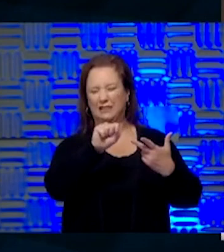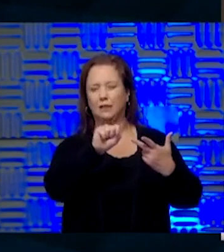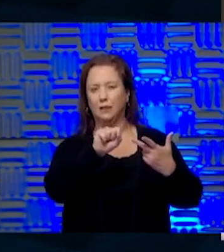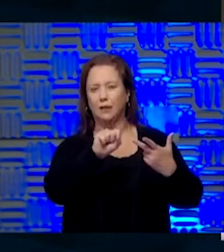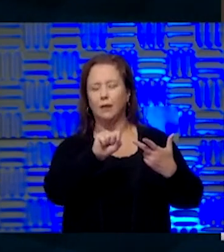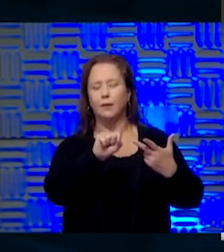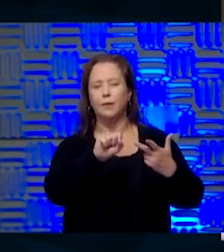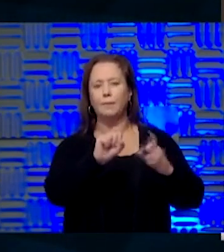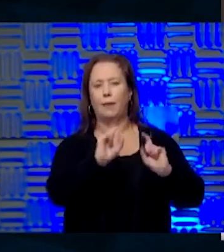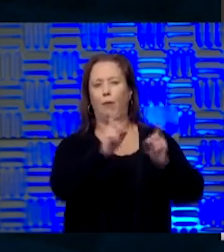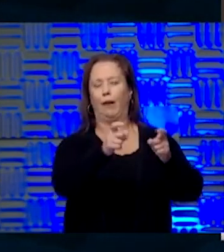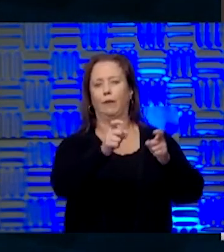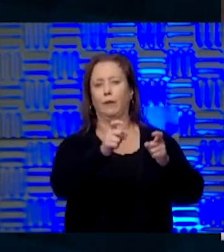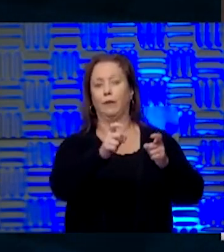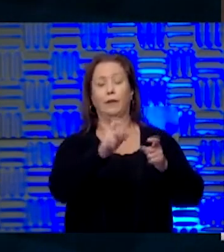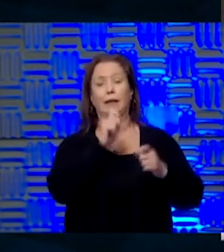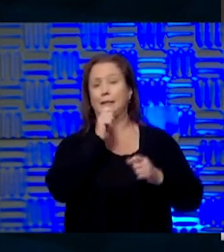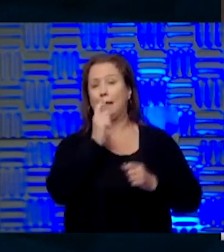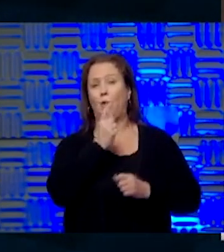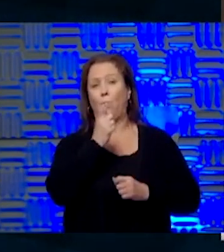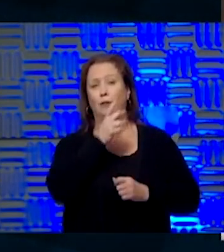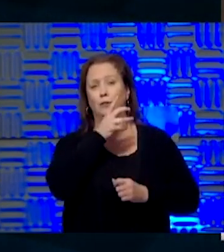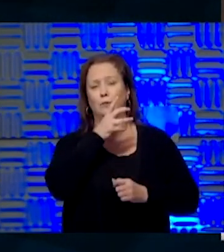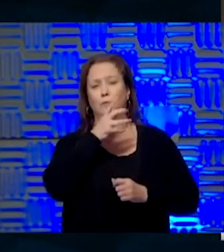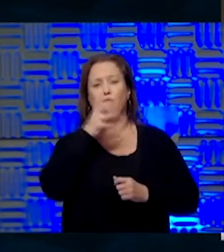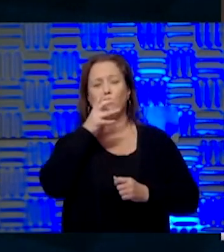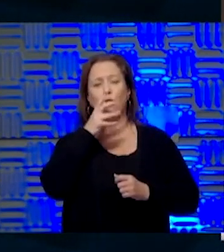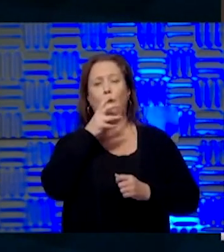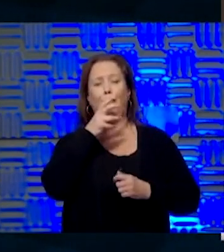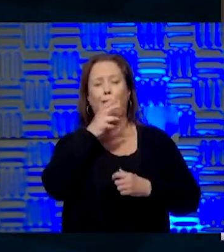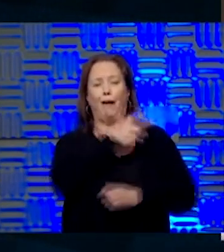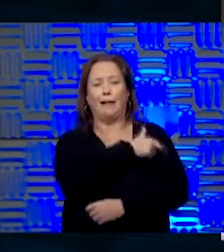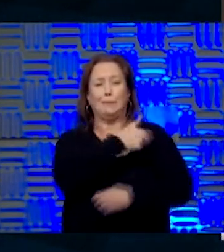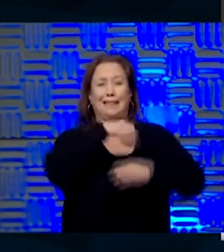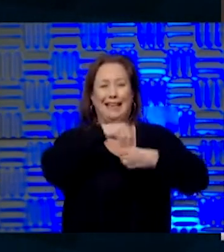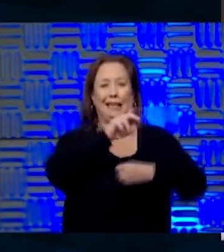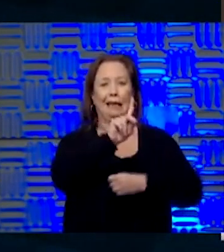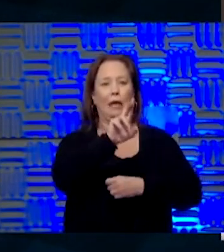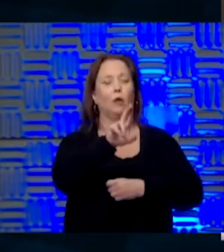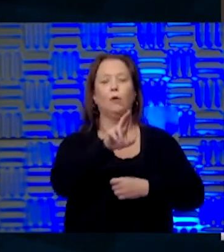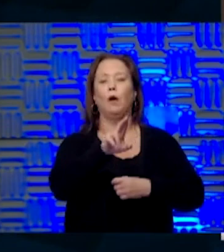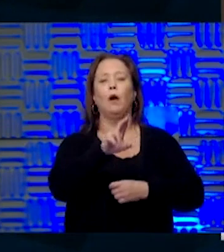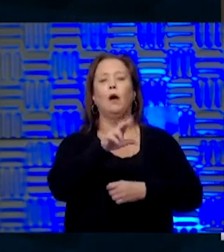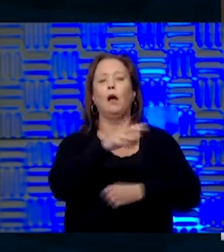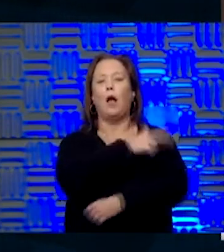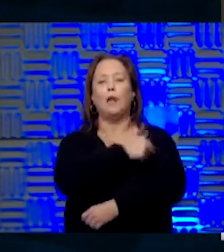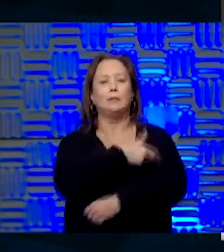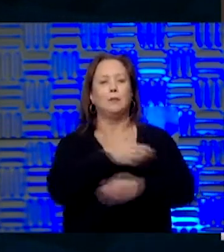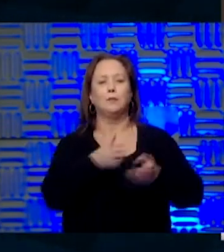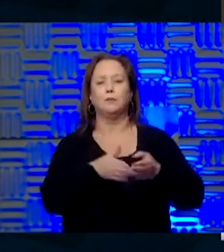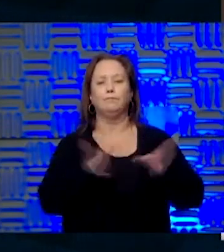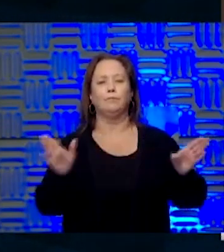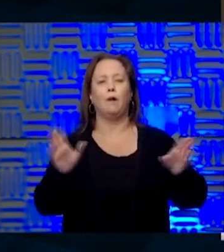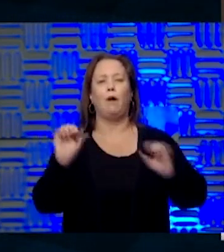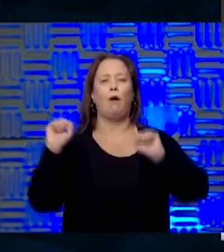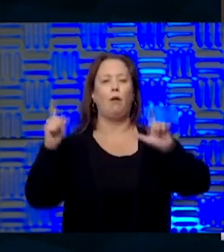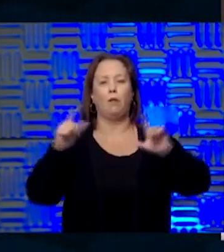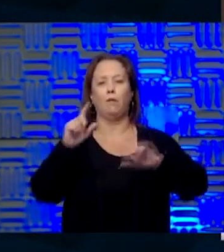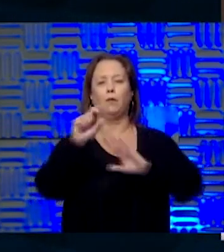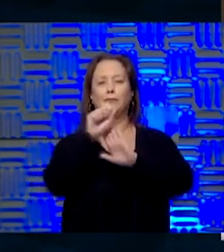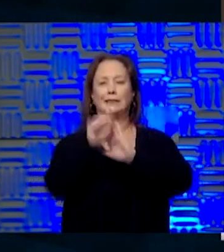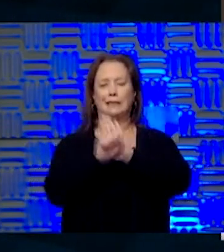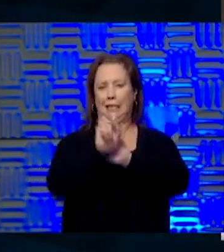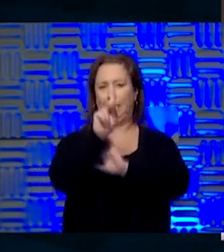is, and certainly not just the ones that are part of the KU Health systems, hospitals across our state. And as Dr. Stites